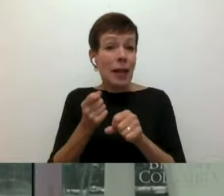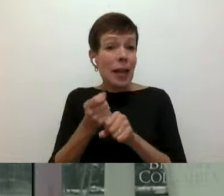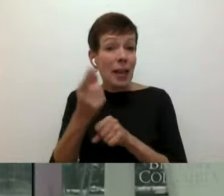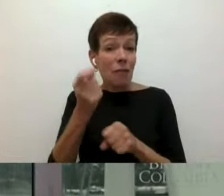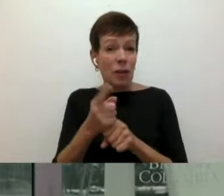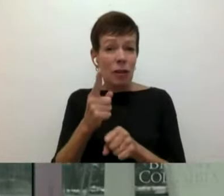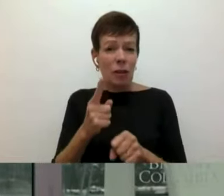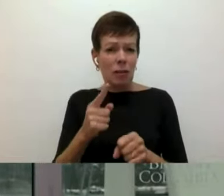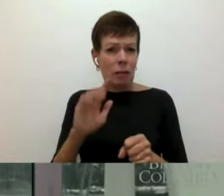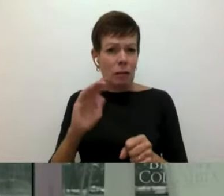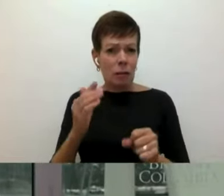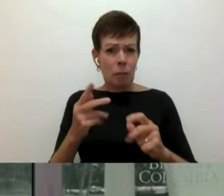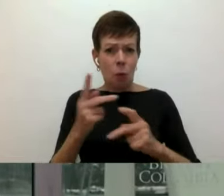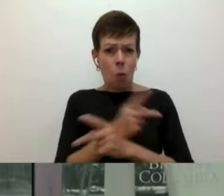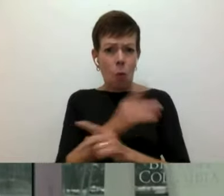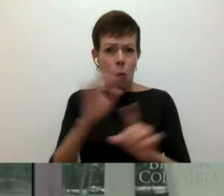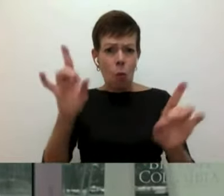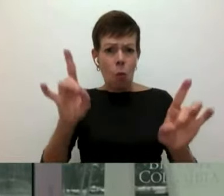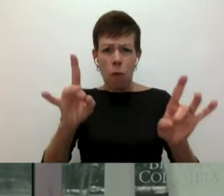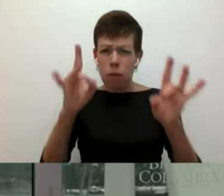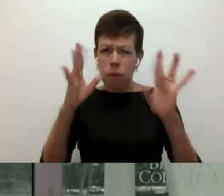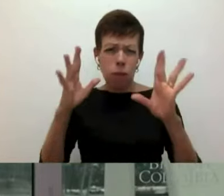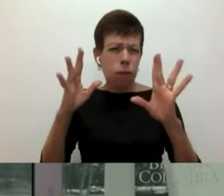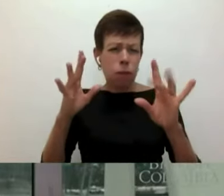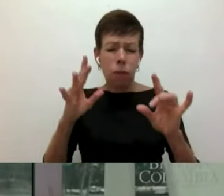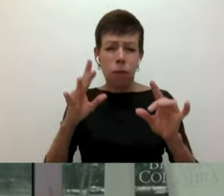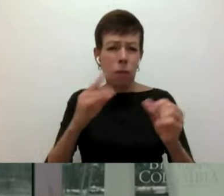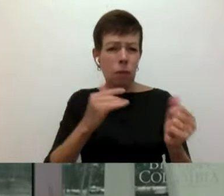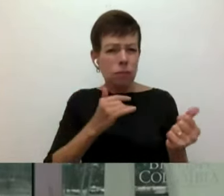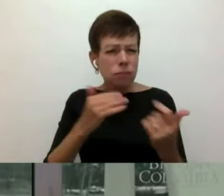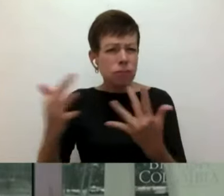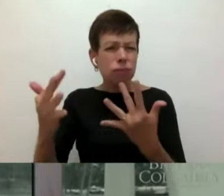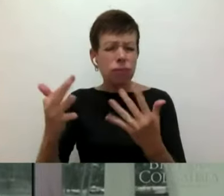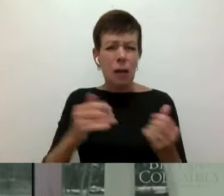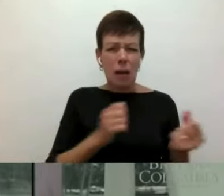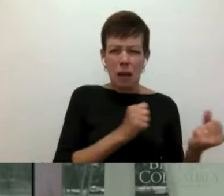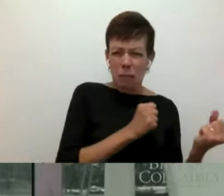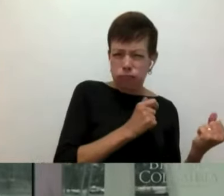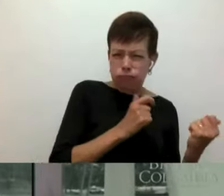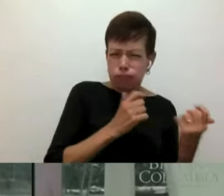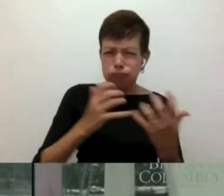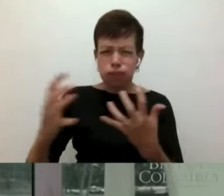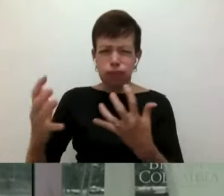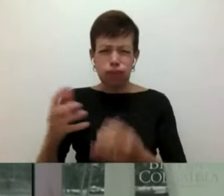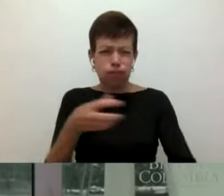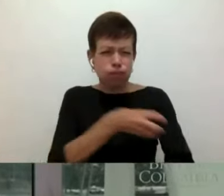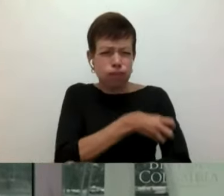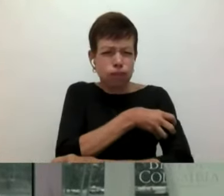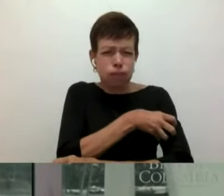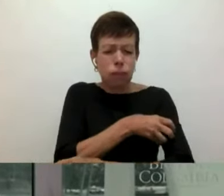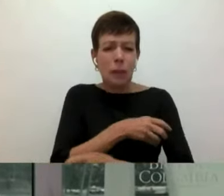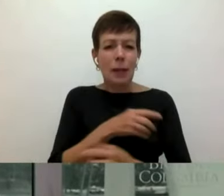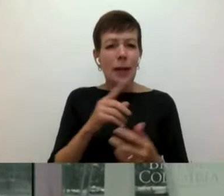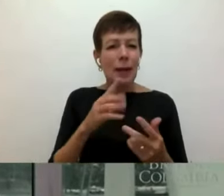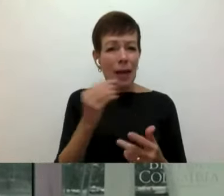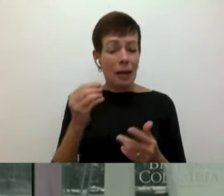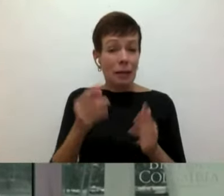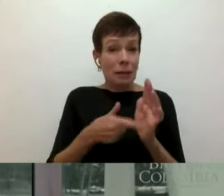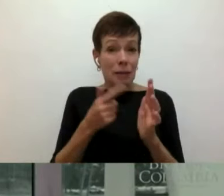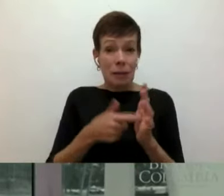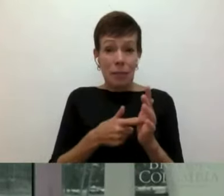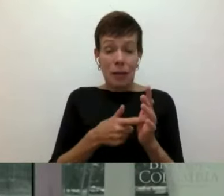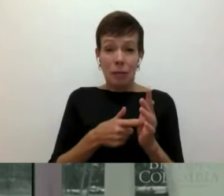face of wildfires every year, they're becoming more awful, or at least consuming more hectareage. They're